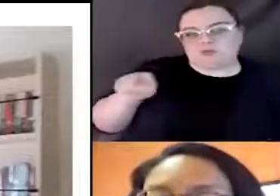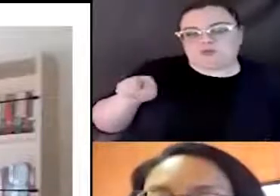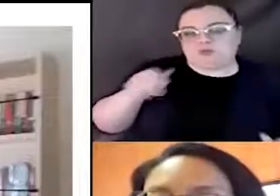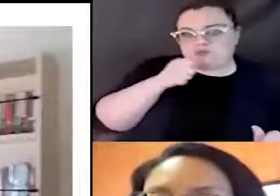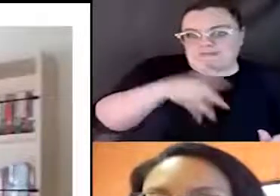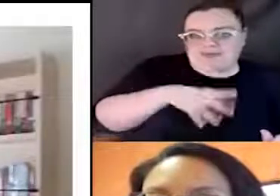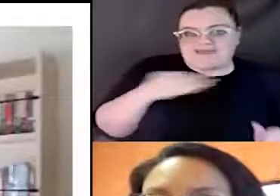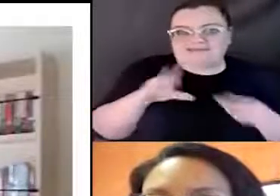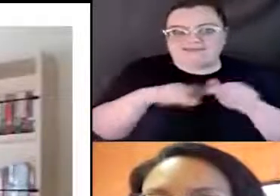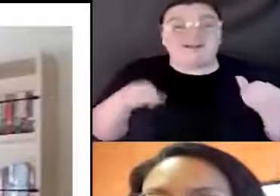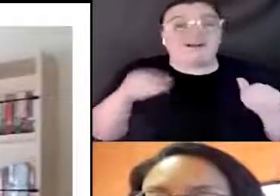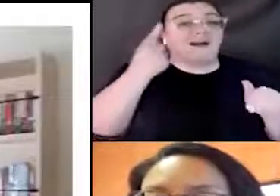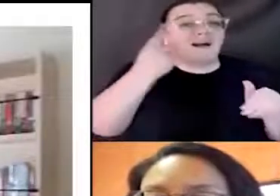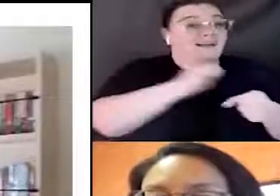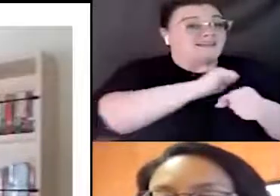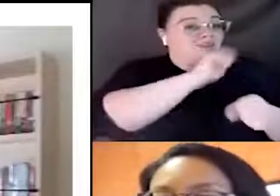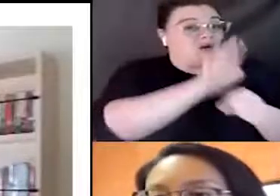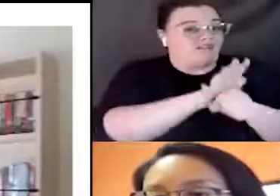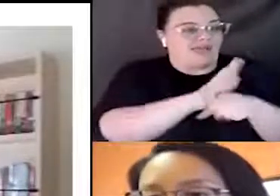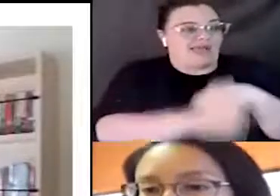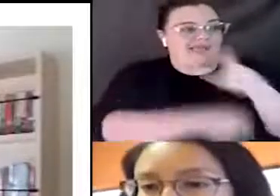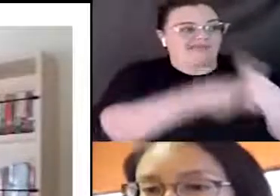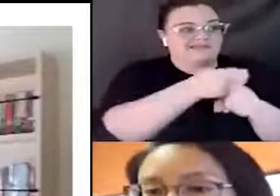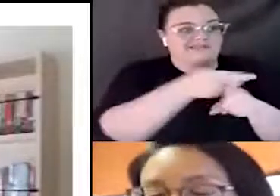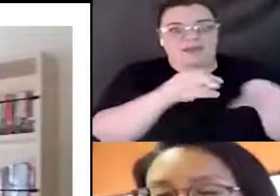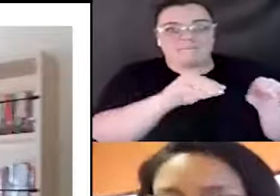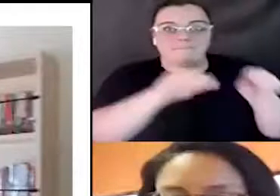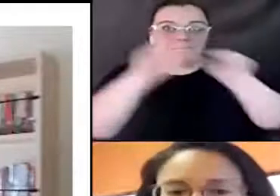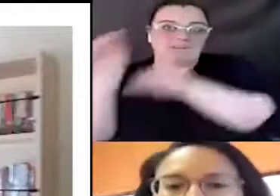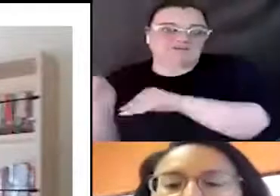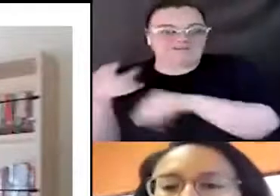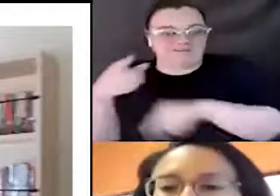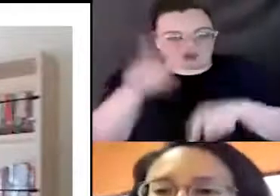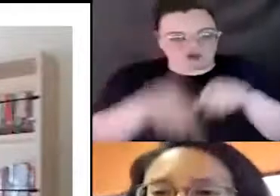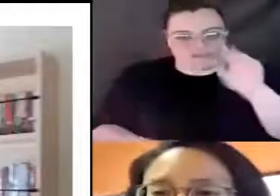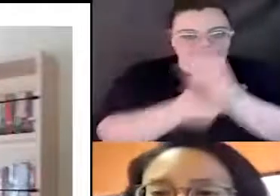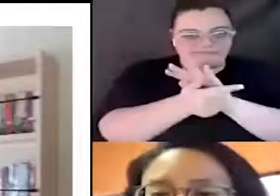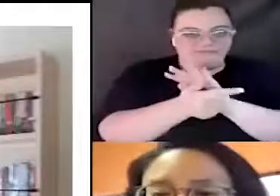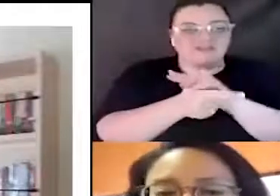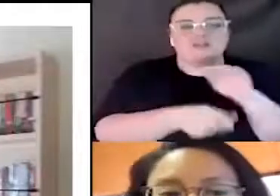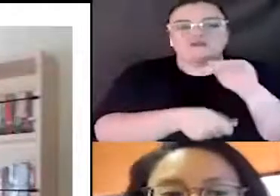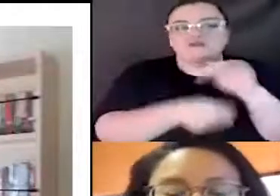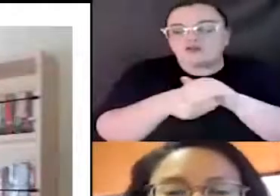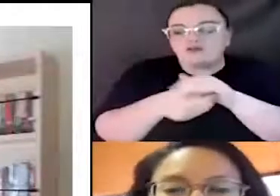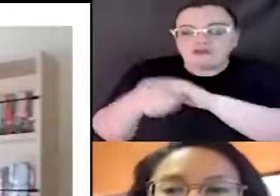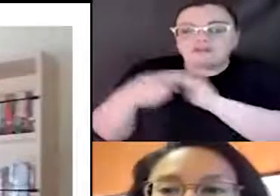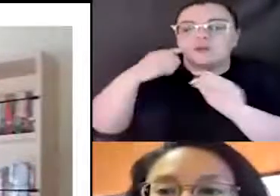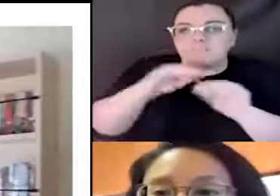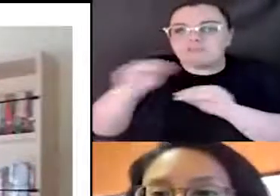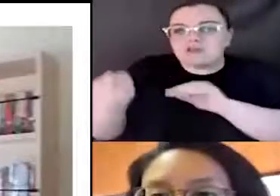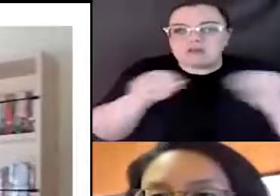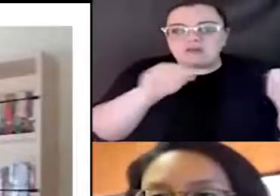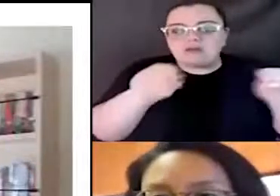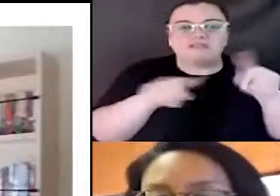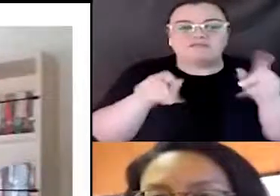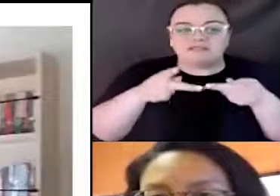COVID-19, they were moved out of the shelter because congregate sheltering was not allowed, and were moved into different areas. They were